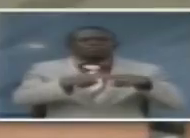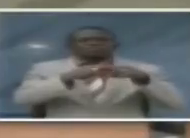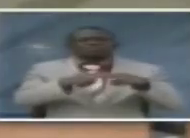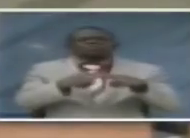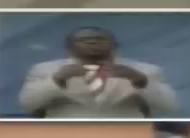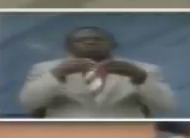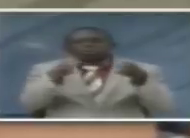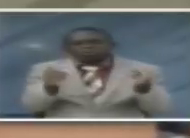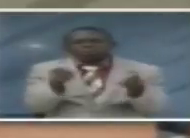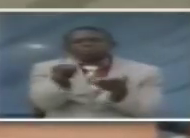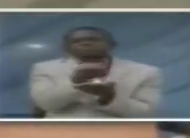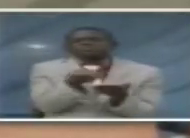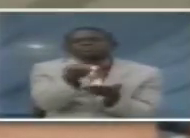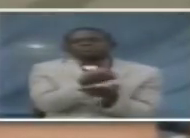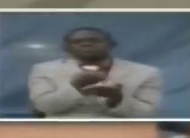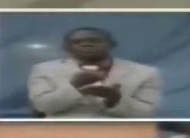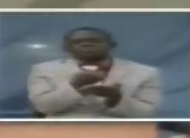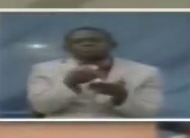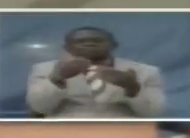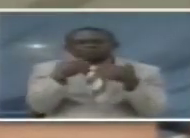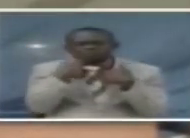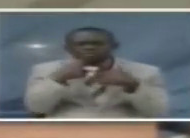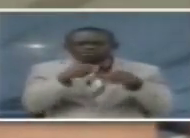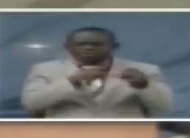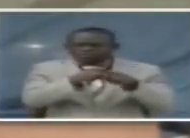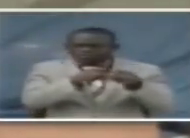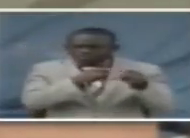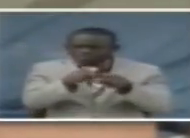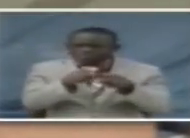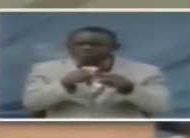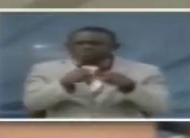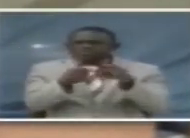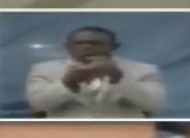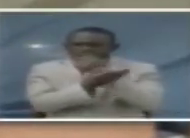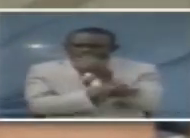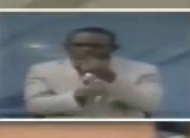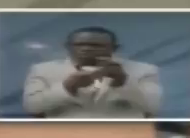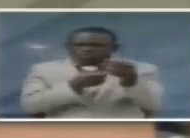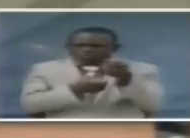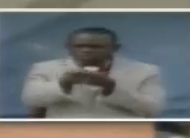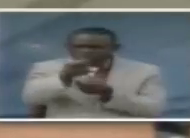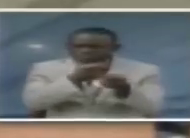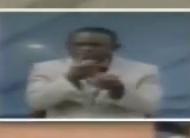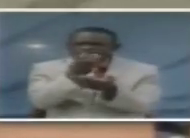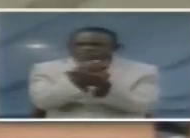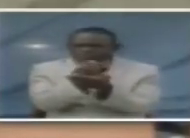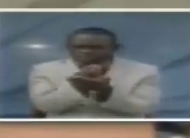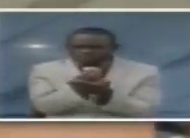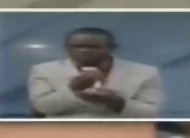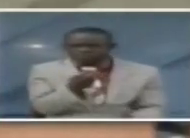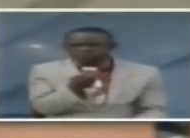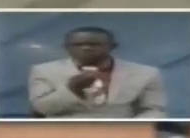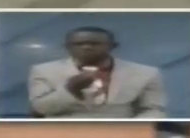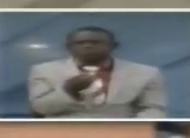anchored on the maintenance of an open economy with a competitive and market-driven foreign exchange rate.